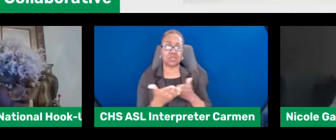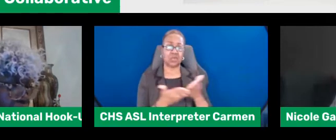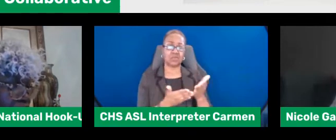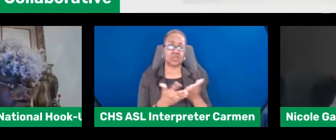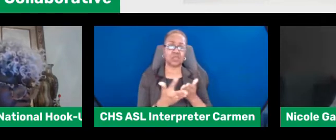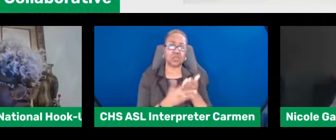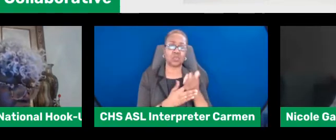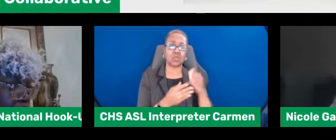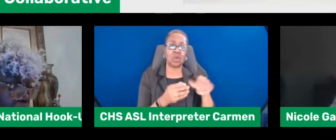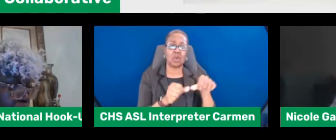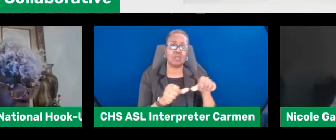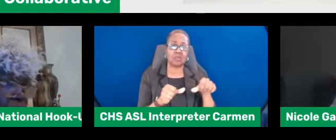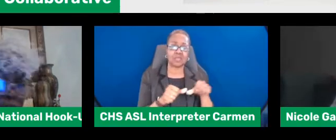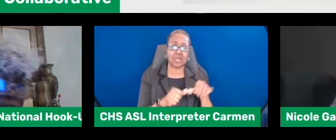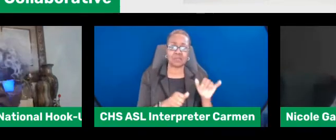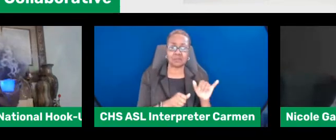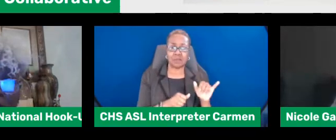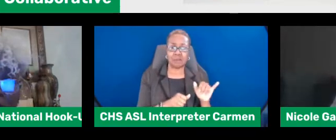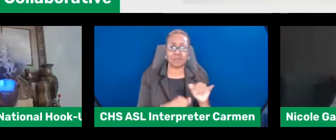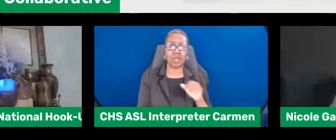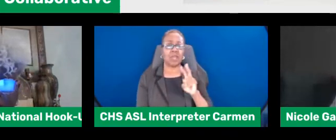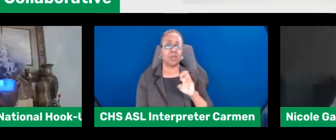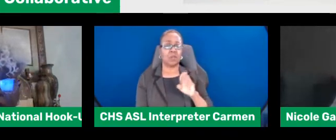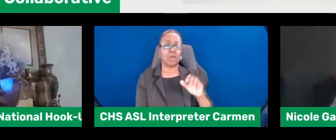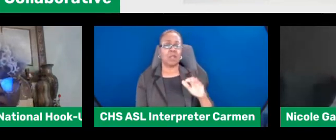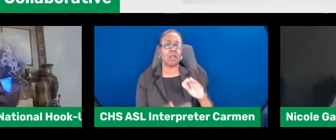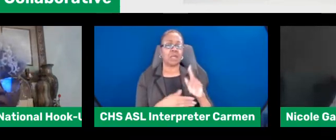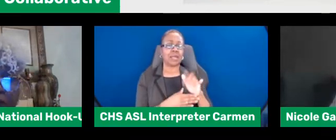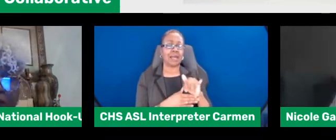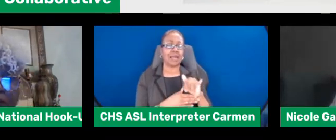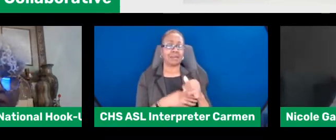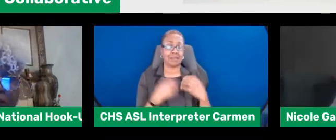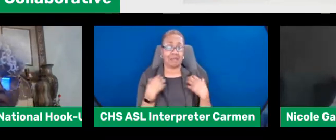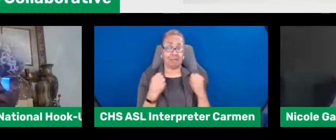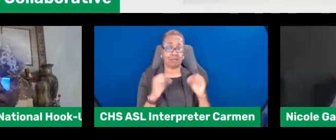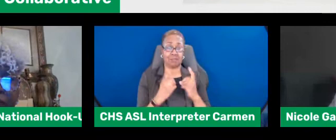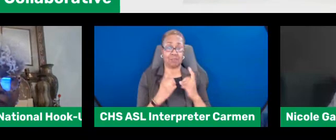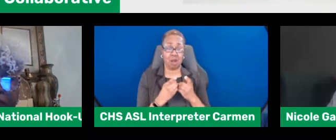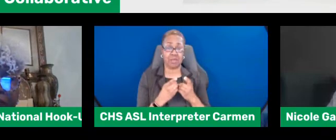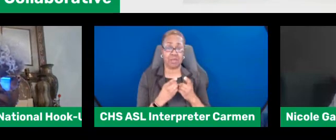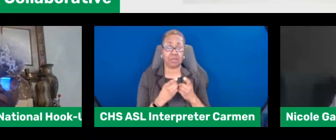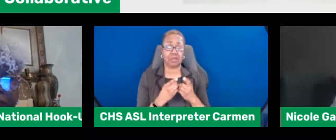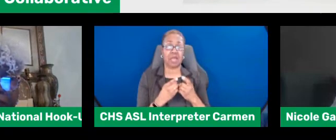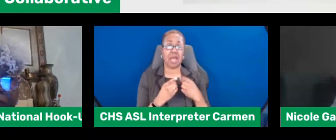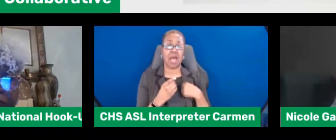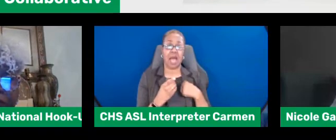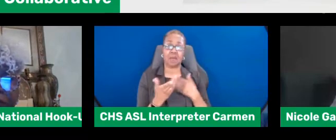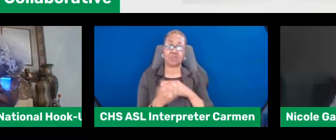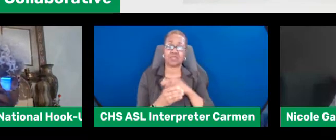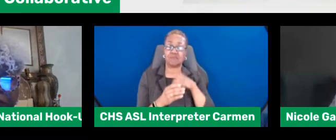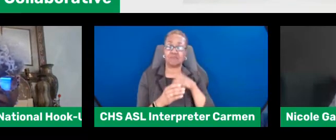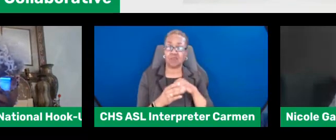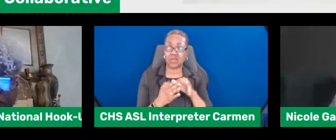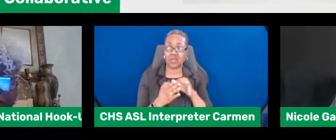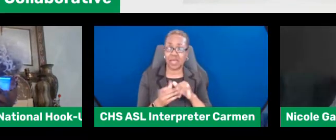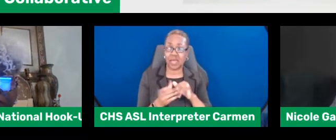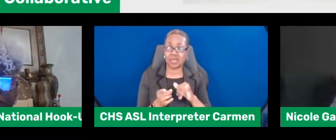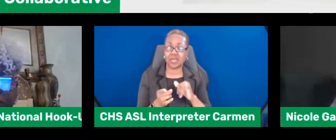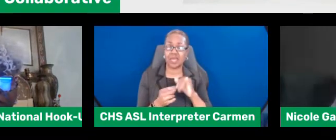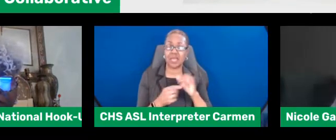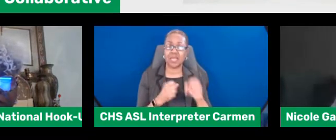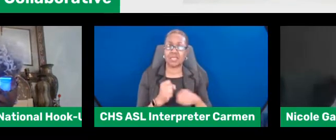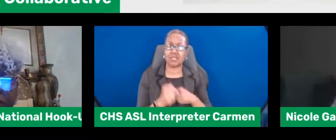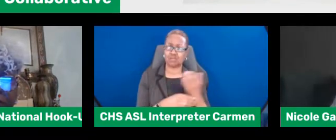well. And then the Will County Health Department Environmental Health Division, which actually I was a part of in years